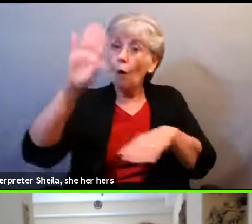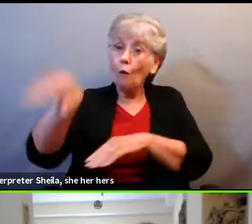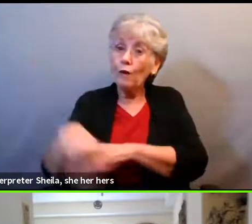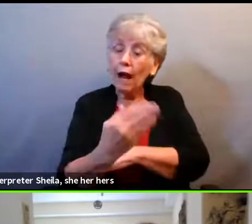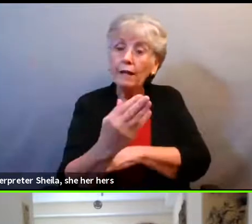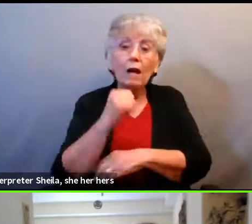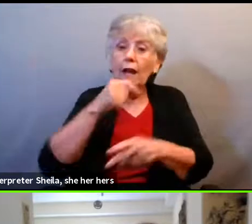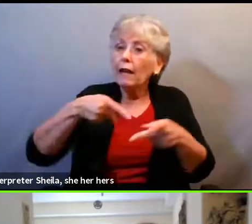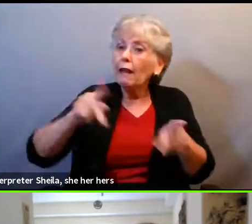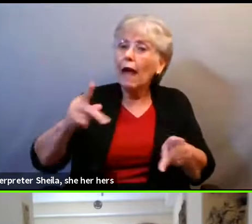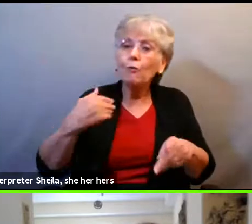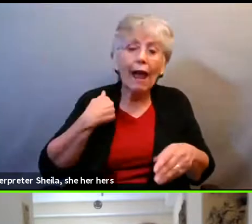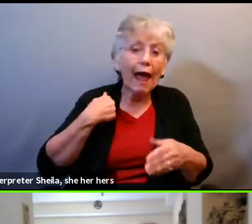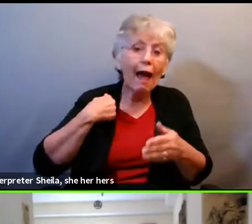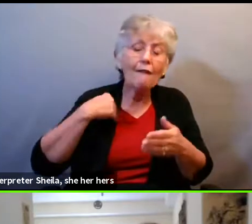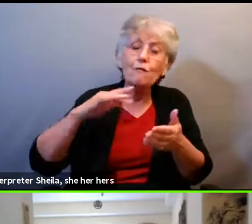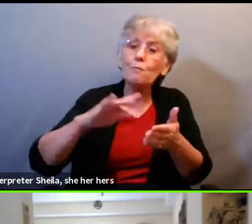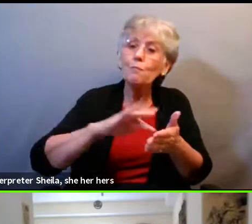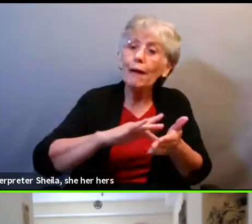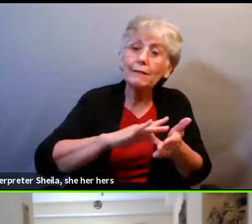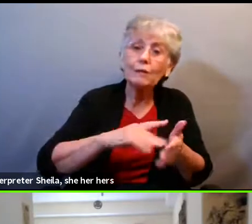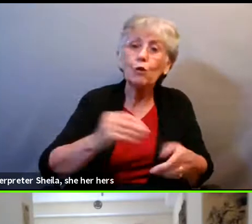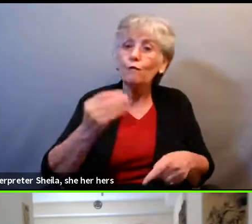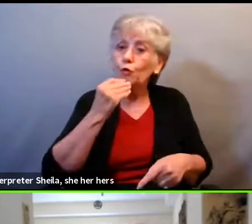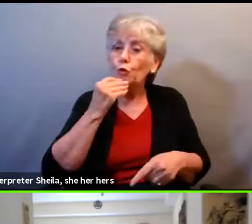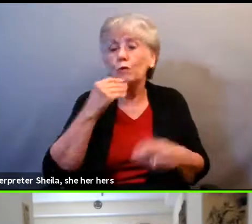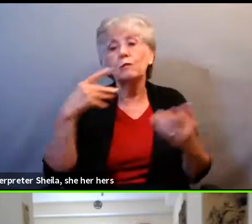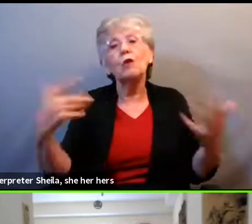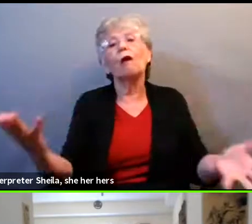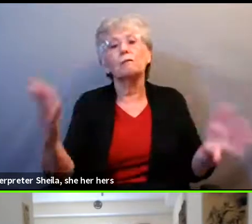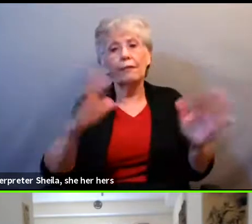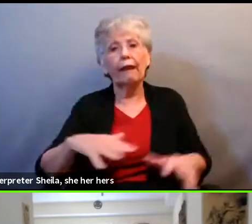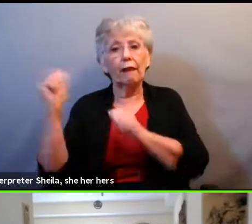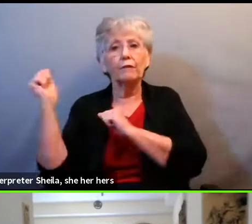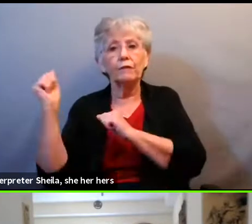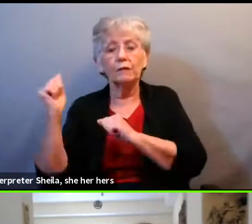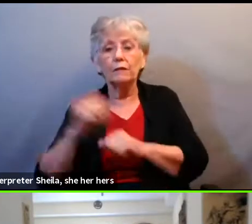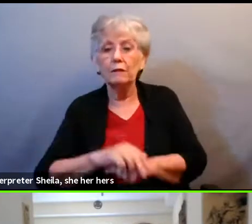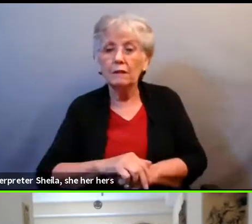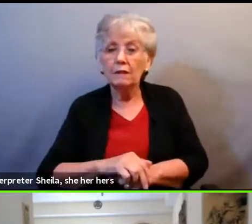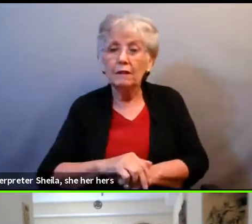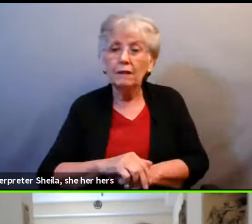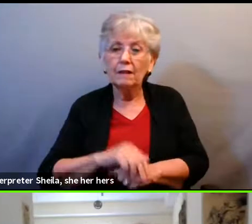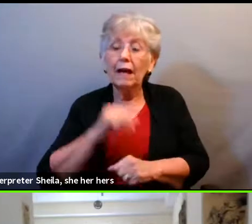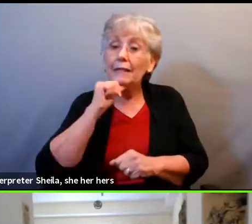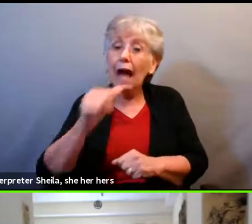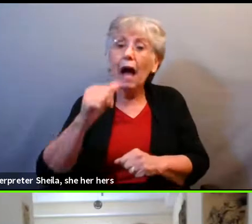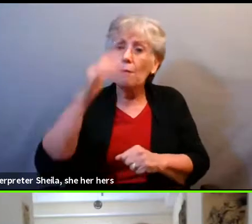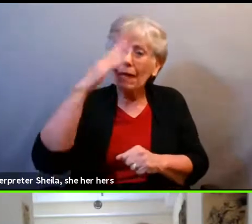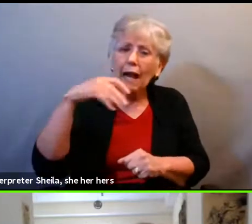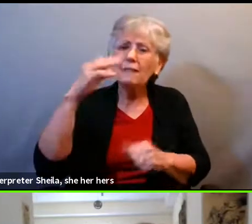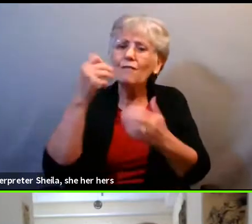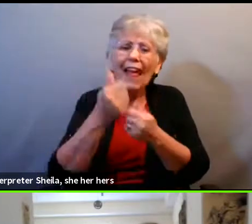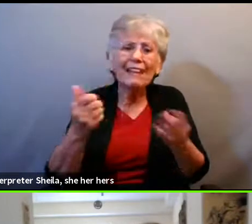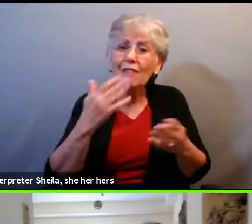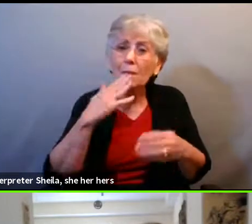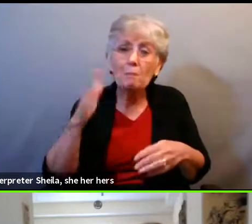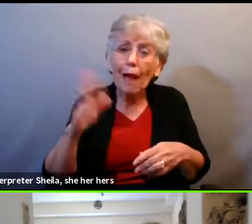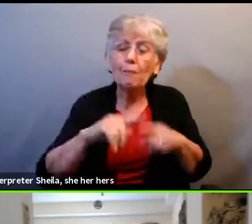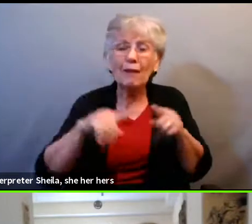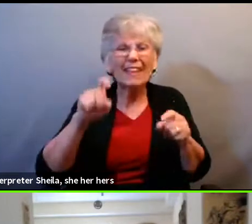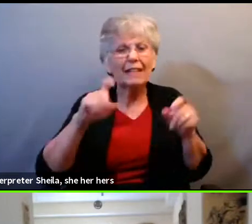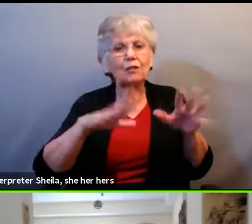and medication wasn't allowed in, and they left. And not because of anything bad, but they needed to go because of